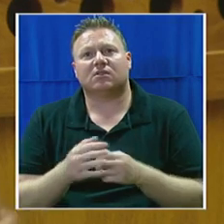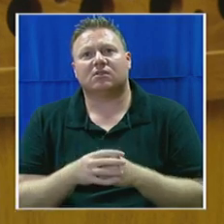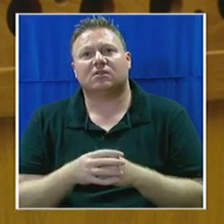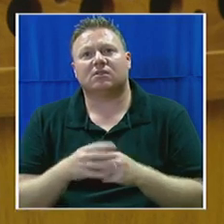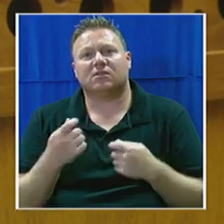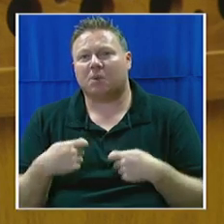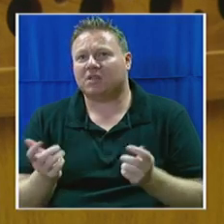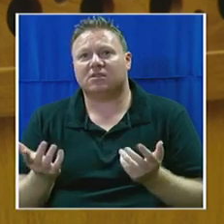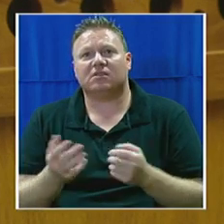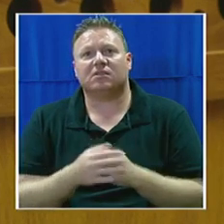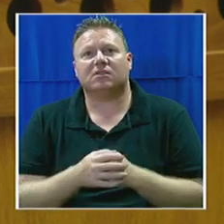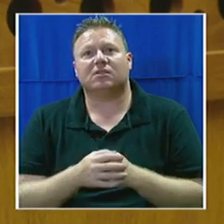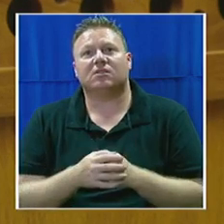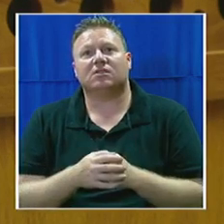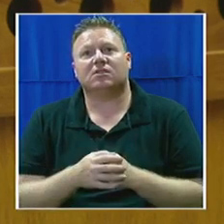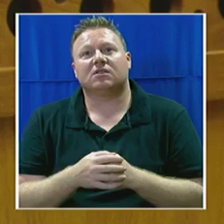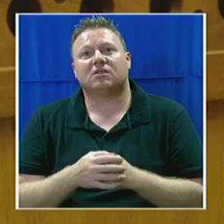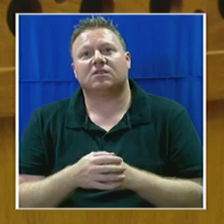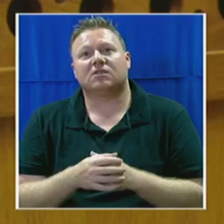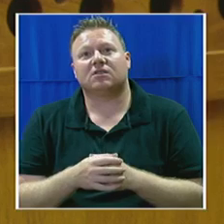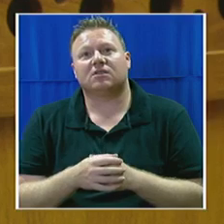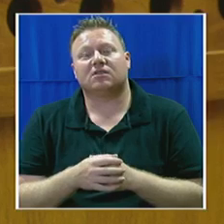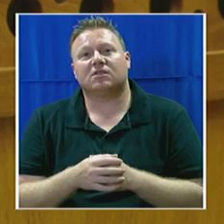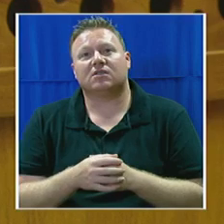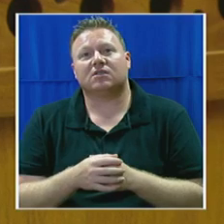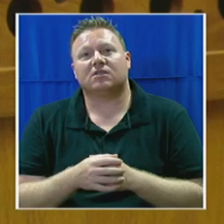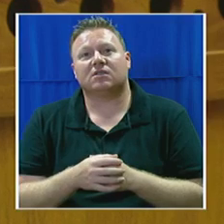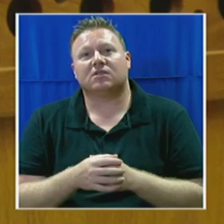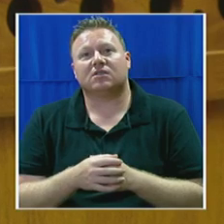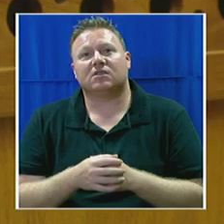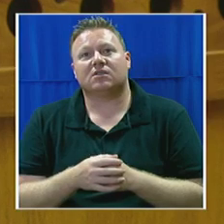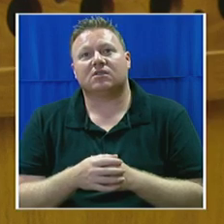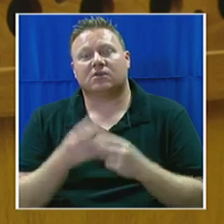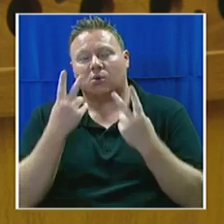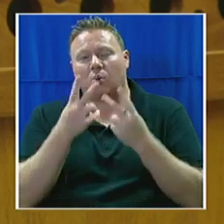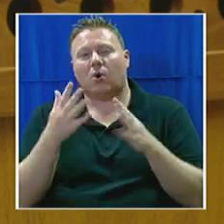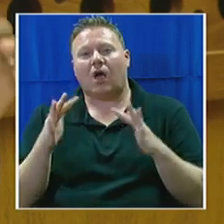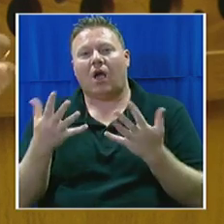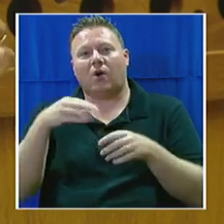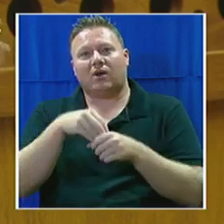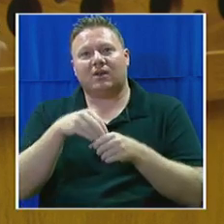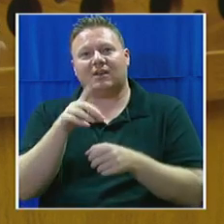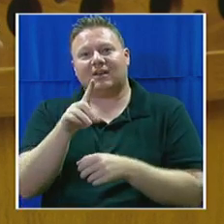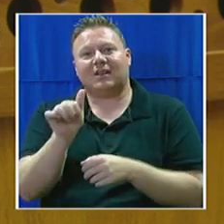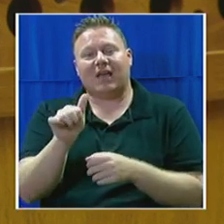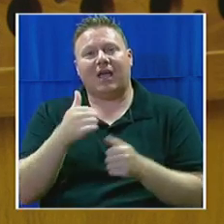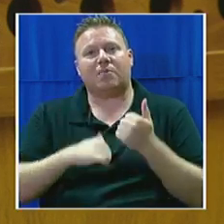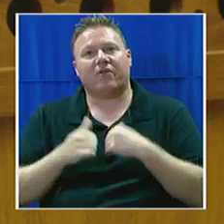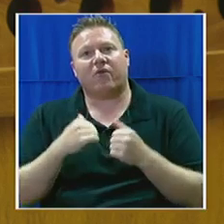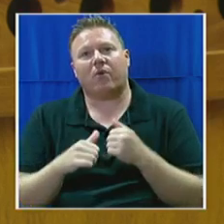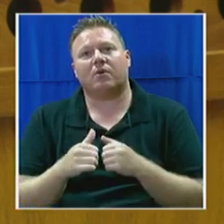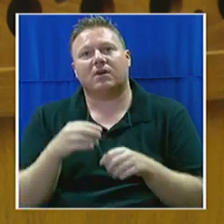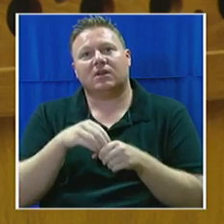It's spent. You look into how the DA has performed